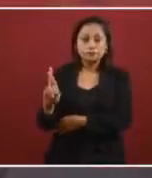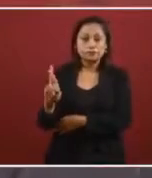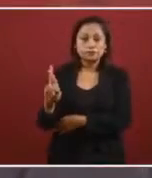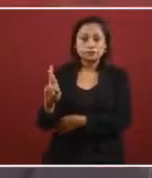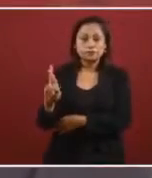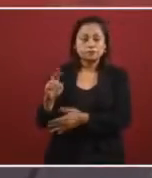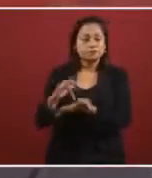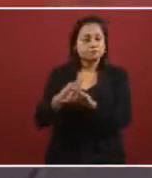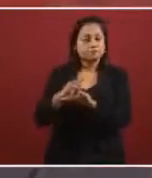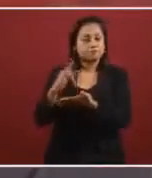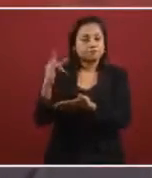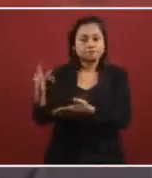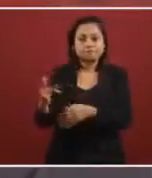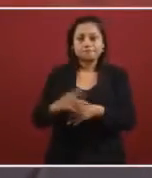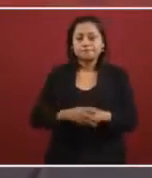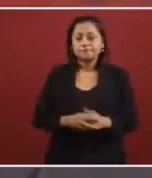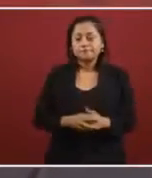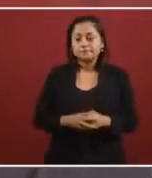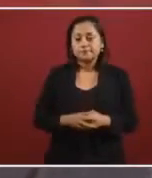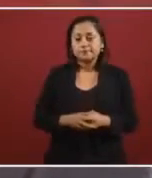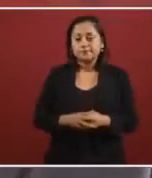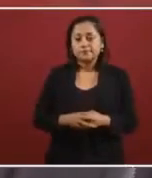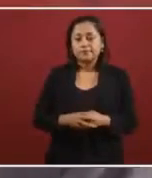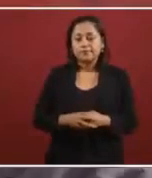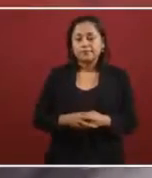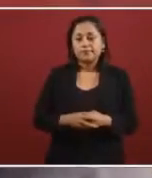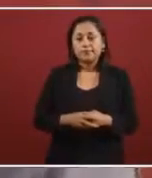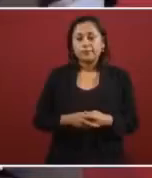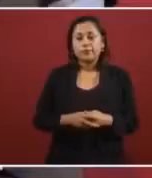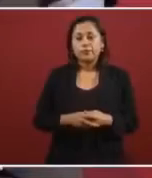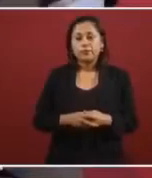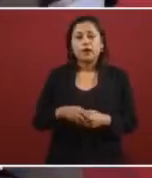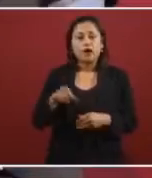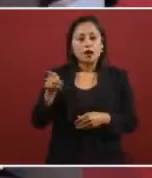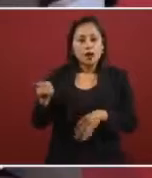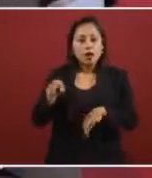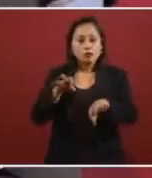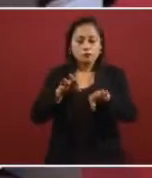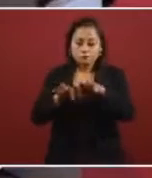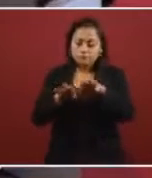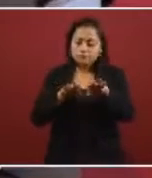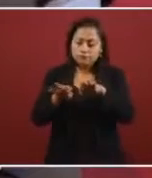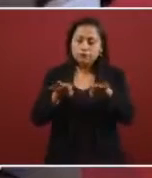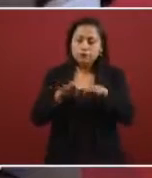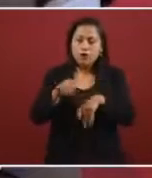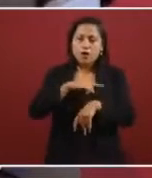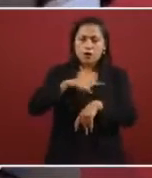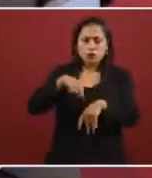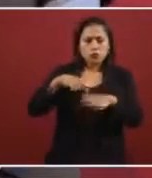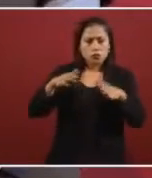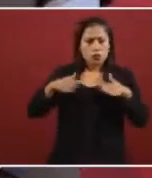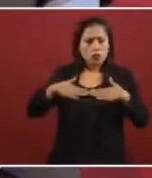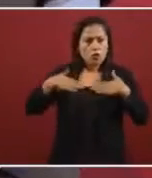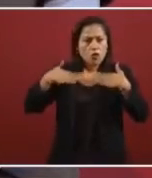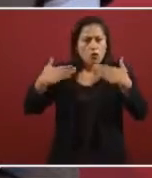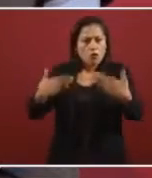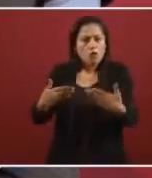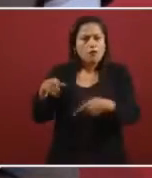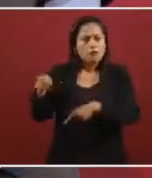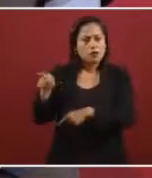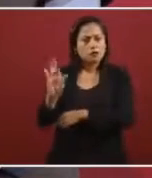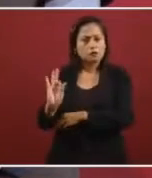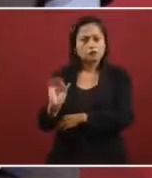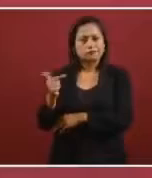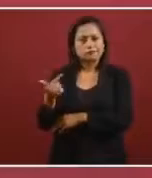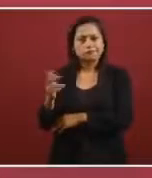General that is trabajando, le working tenemos confianza hard, and we have confidence a la Fiscalía General, to